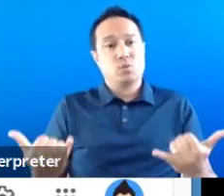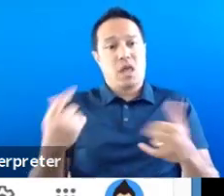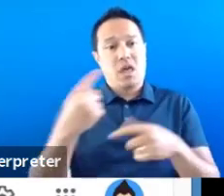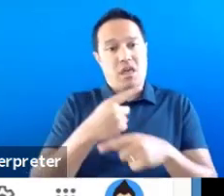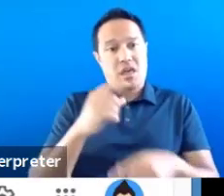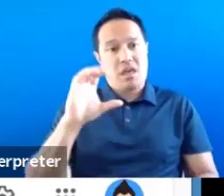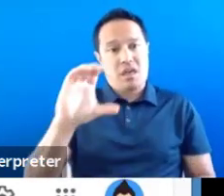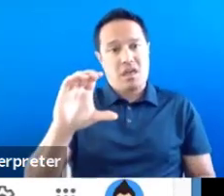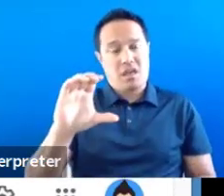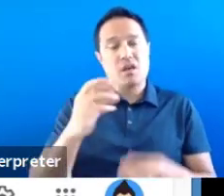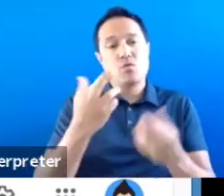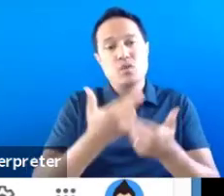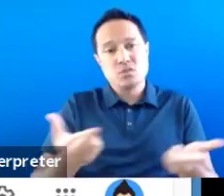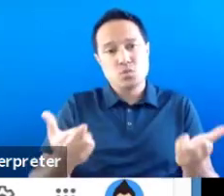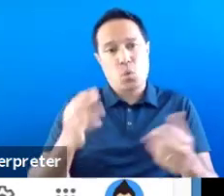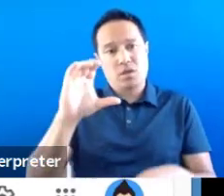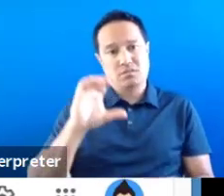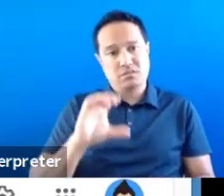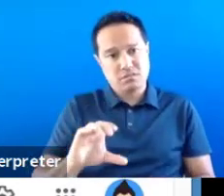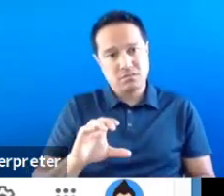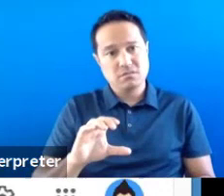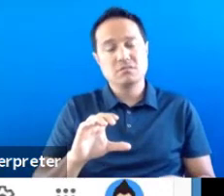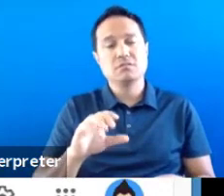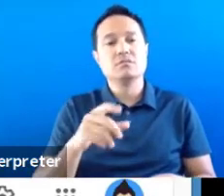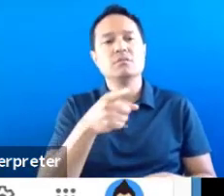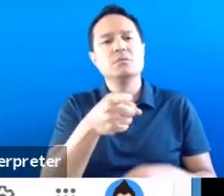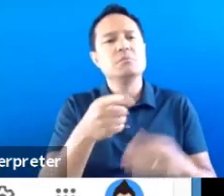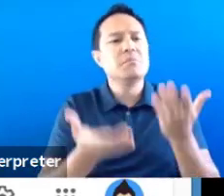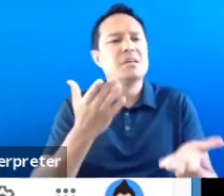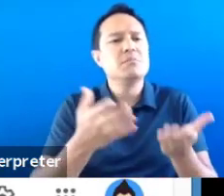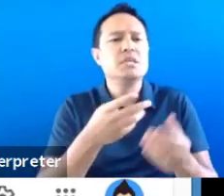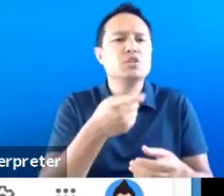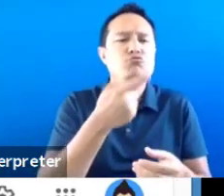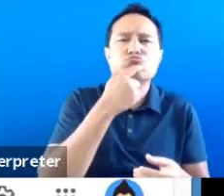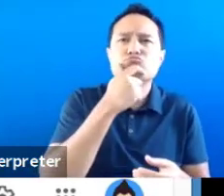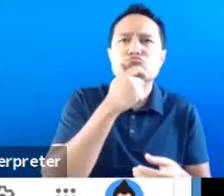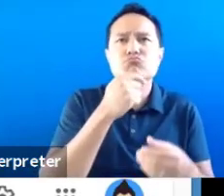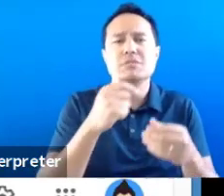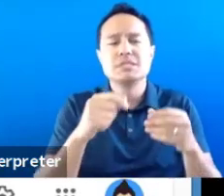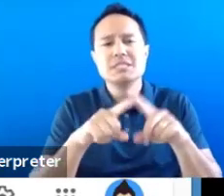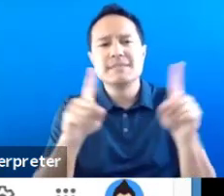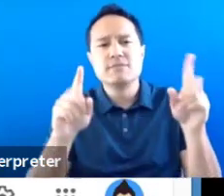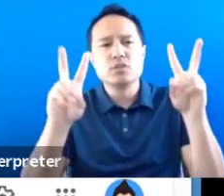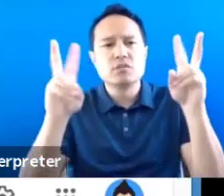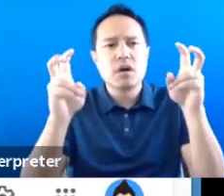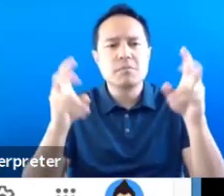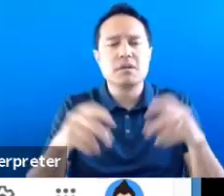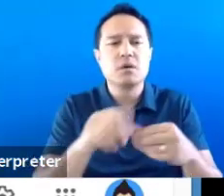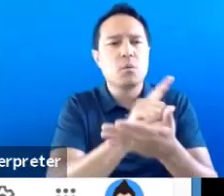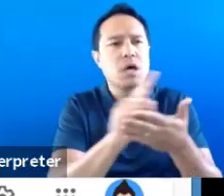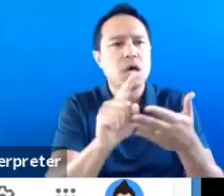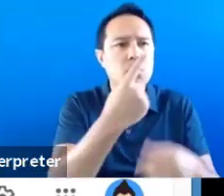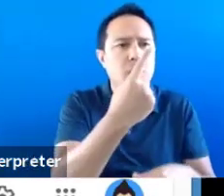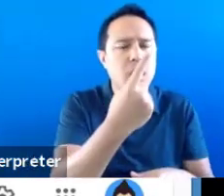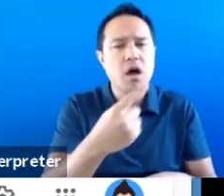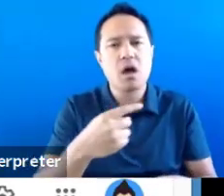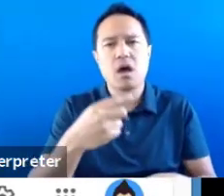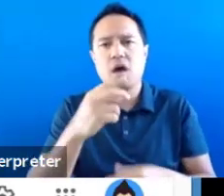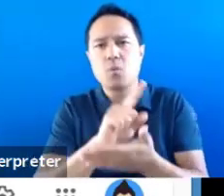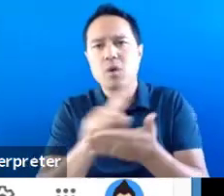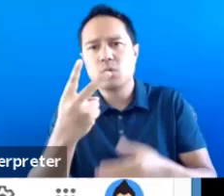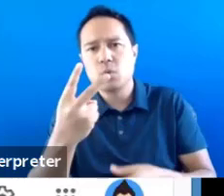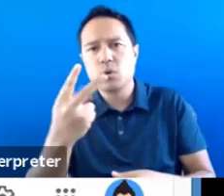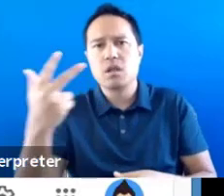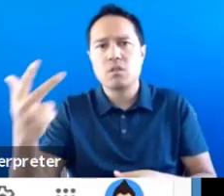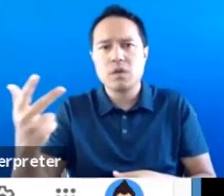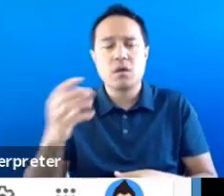and so forth. You might choose to have different topics and have week 1, week 2, week 3, or you might want to do it by day